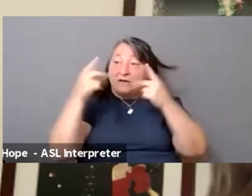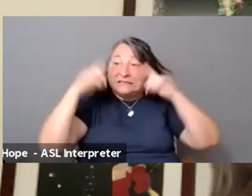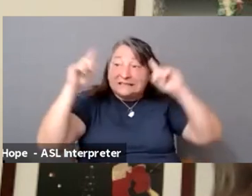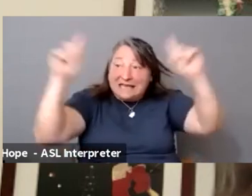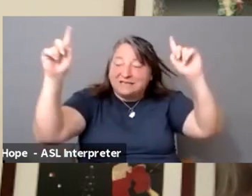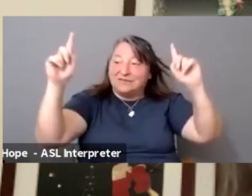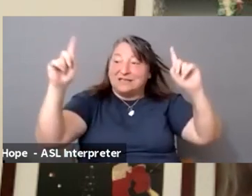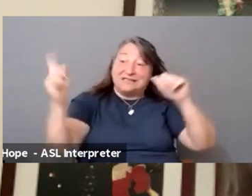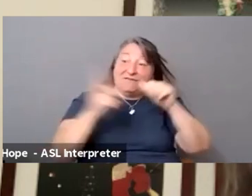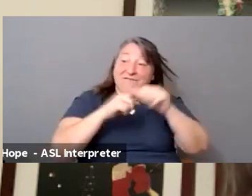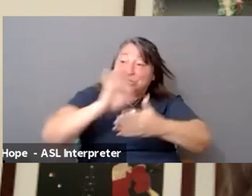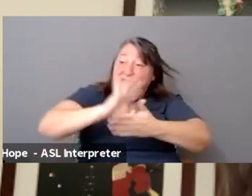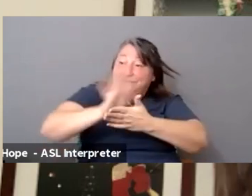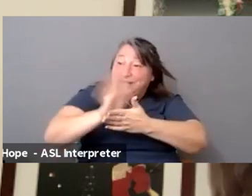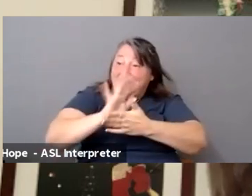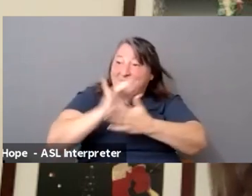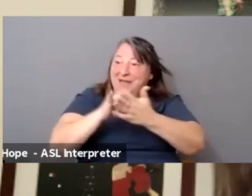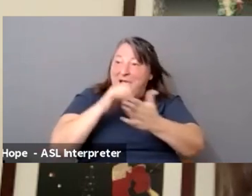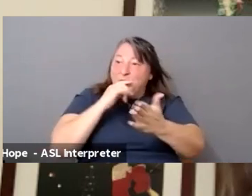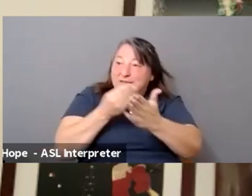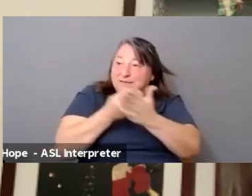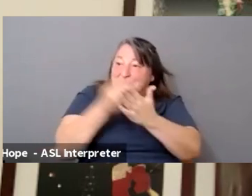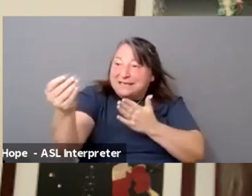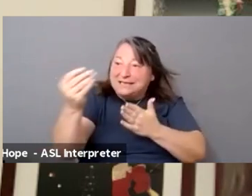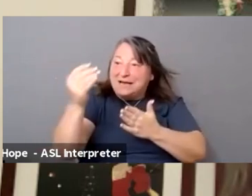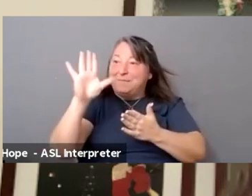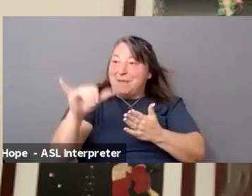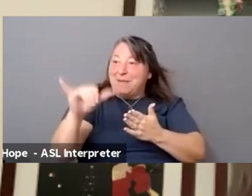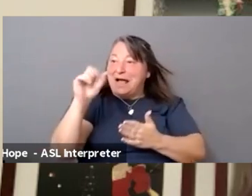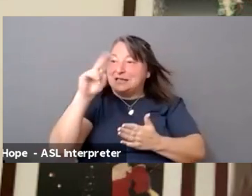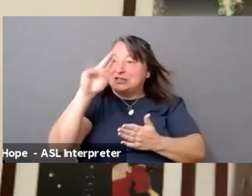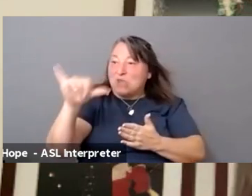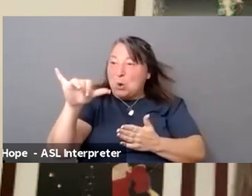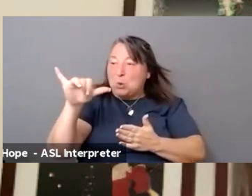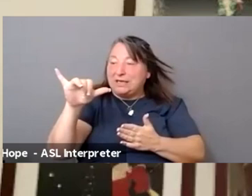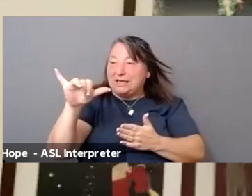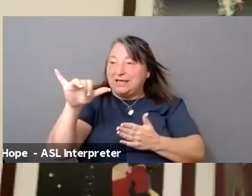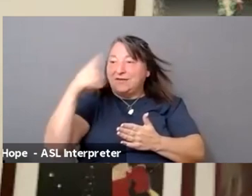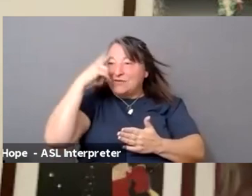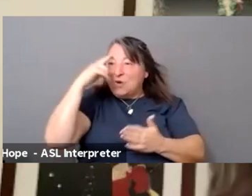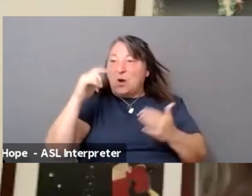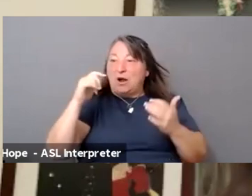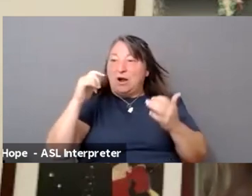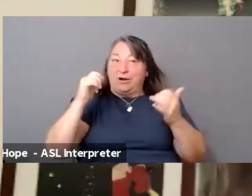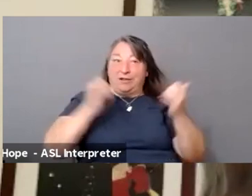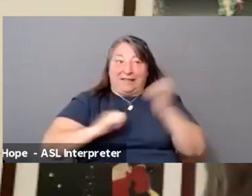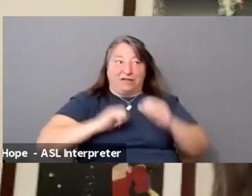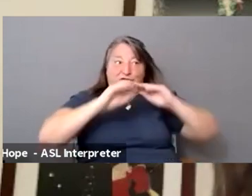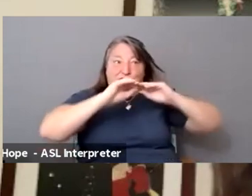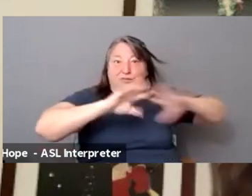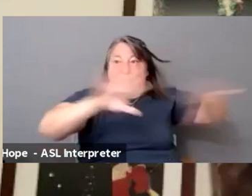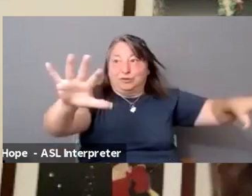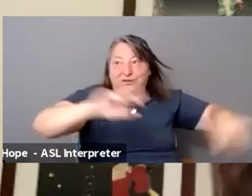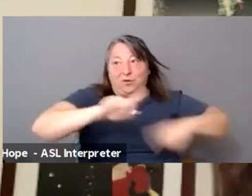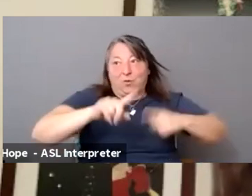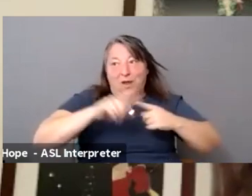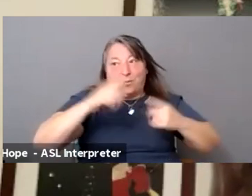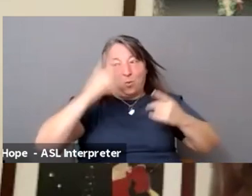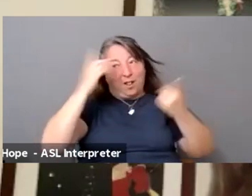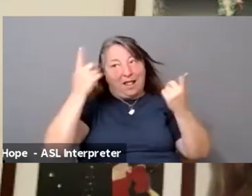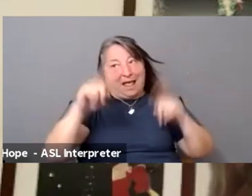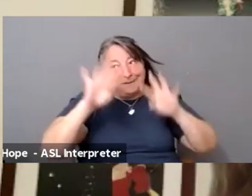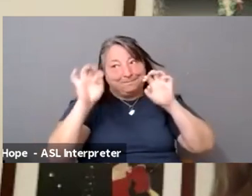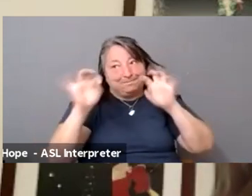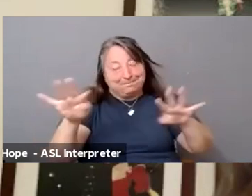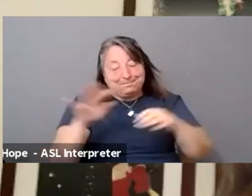first film that was picked up by, you know, Sony for, you know, theatrical distribution, whenever that can happen. You